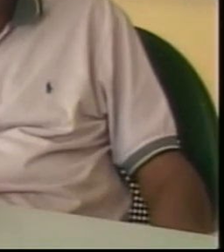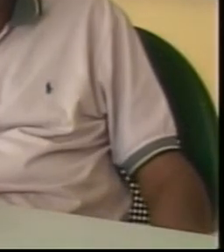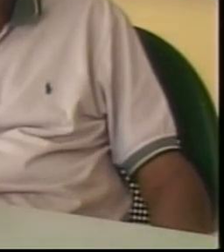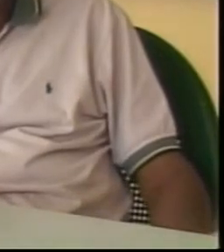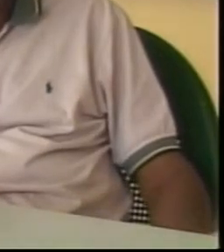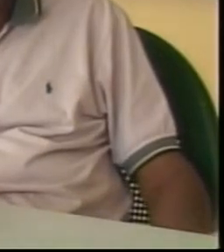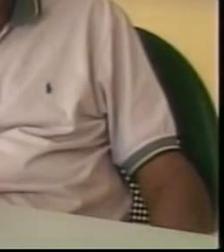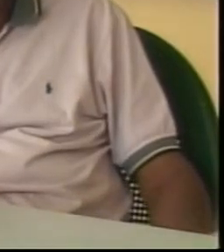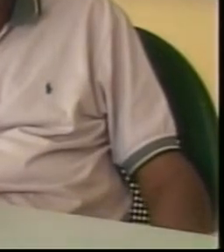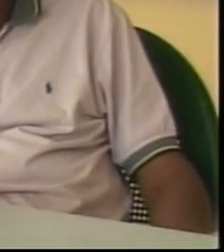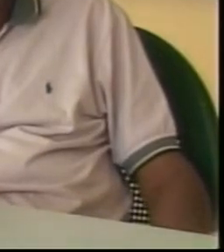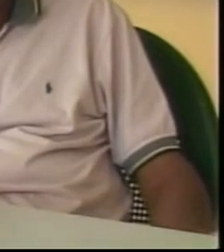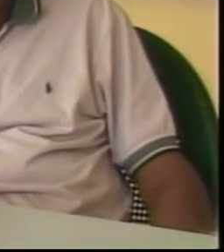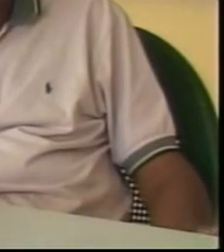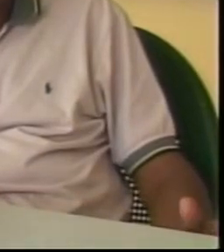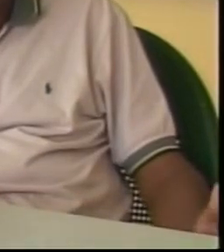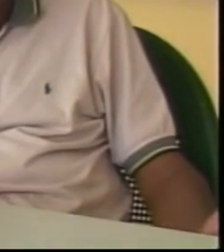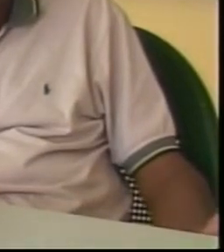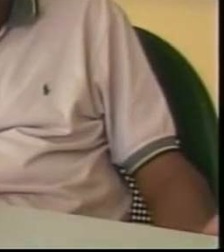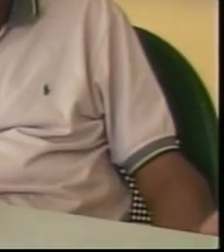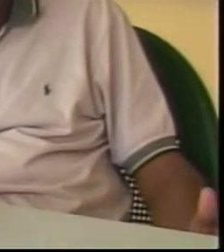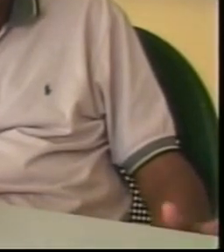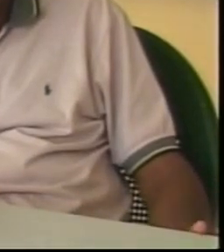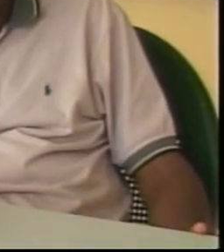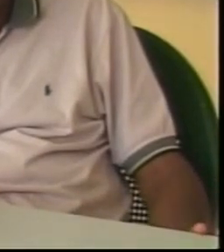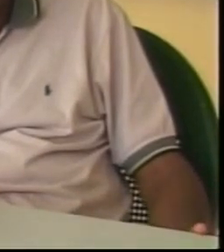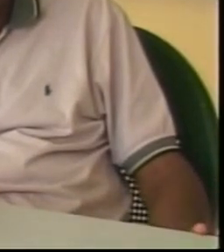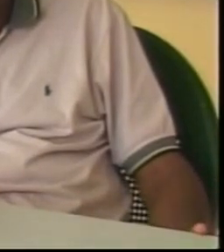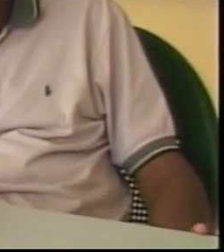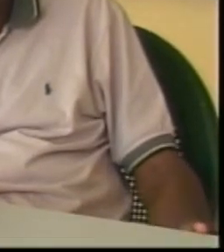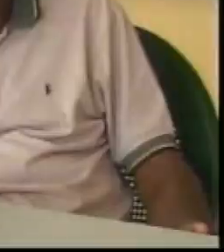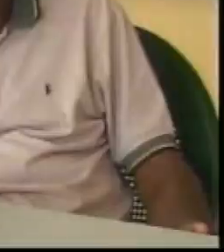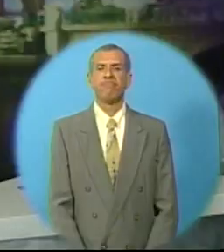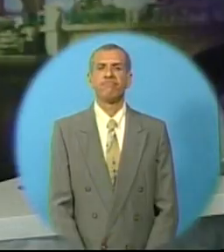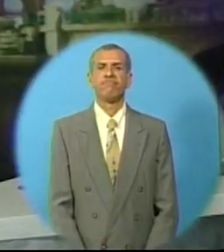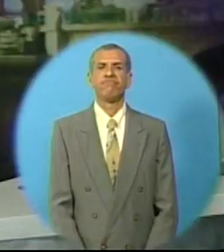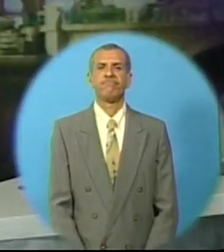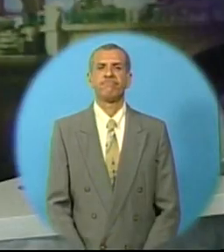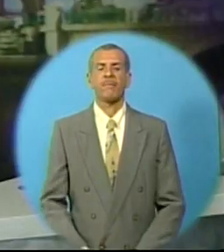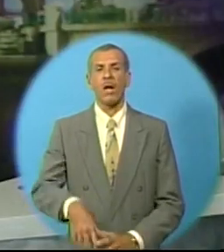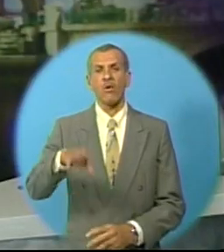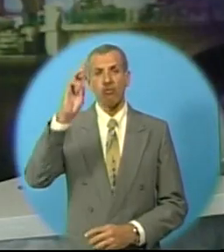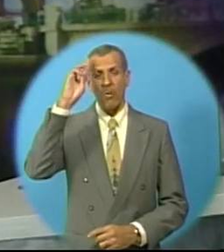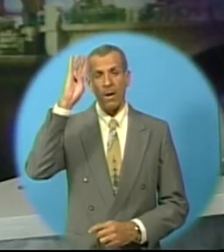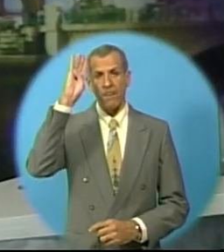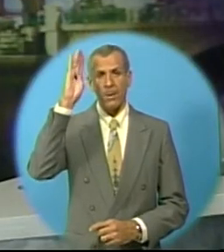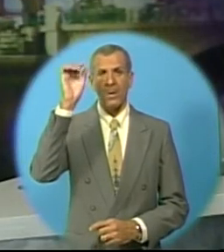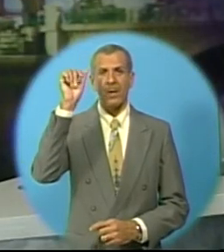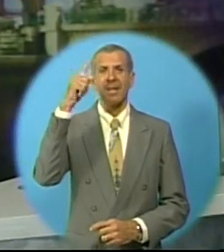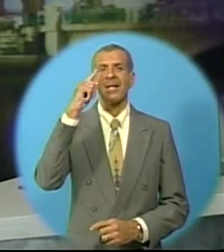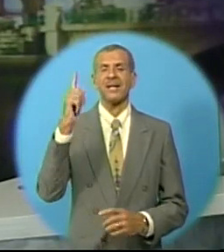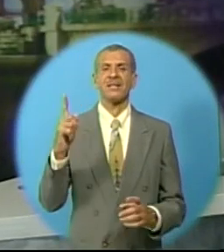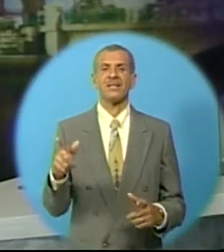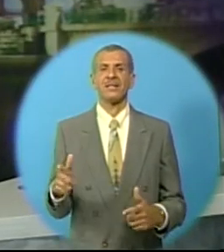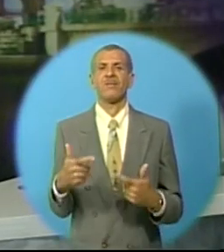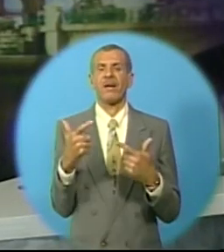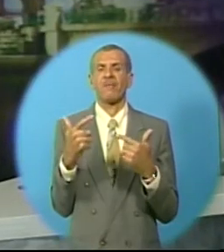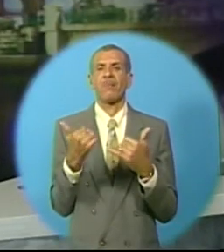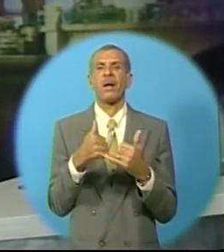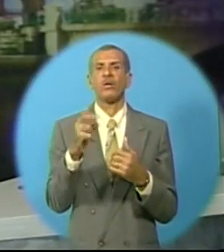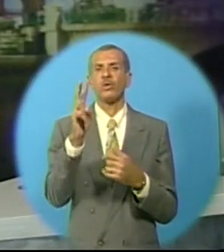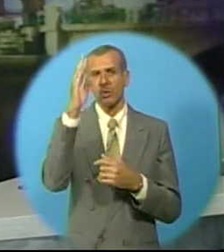going to stop us for this particular year either. We shall continue. Roy Byers survived by 2 sons,